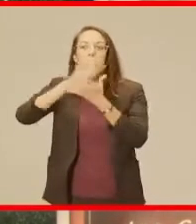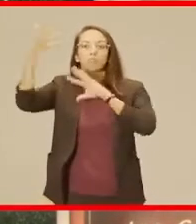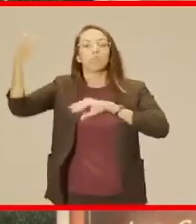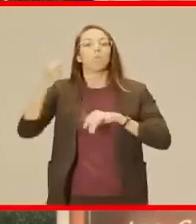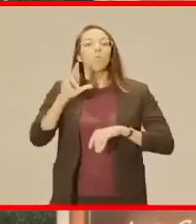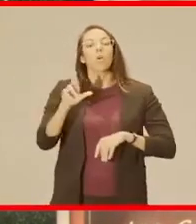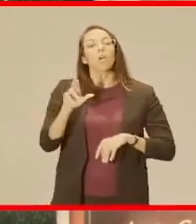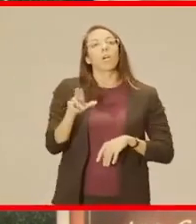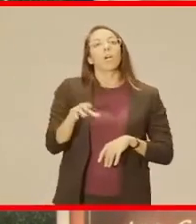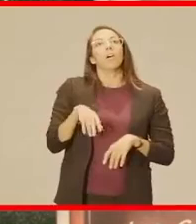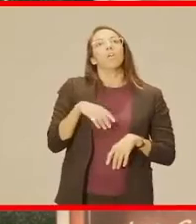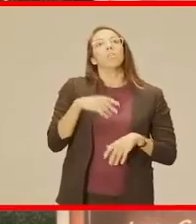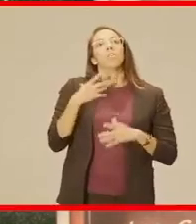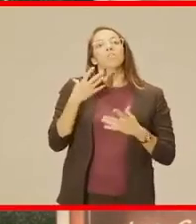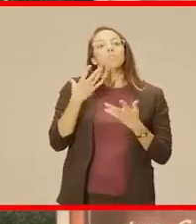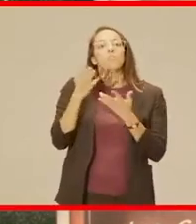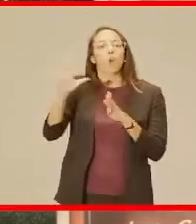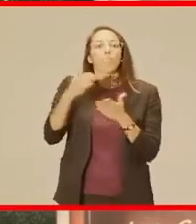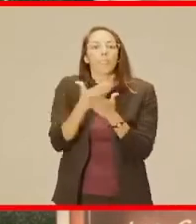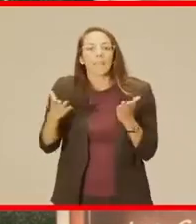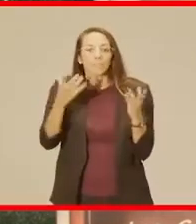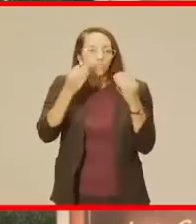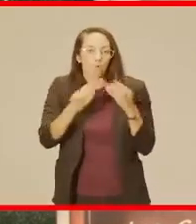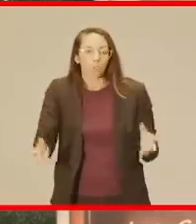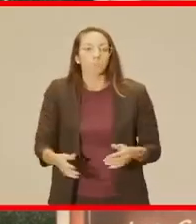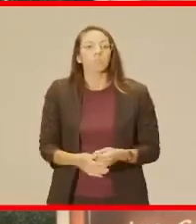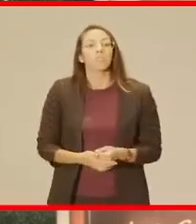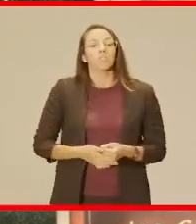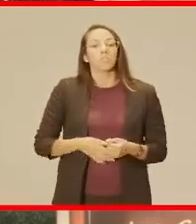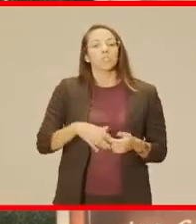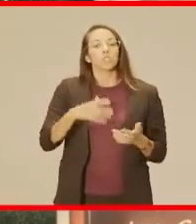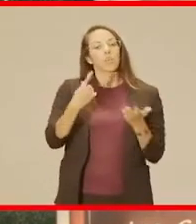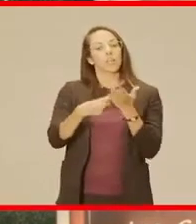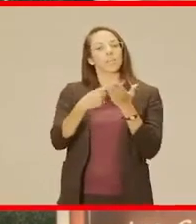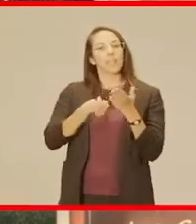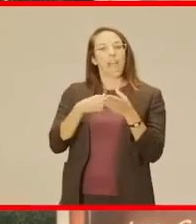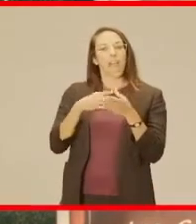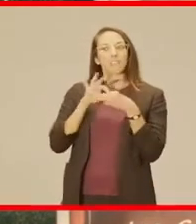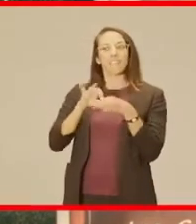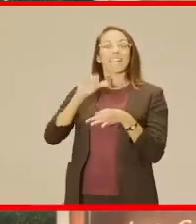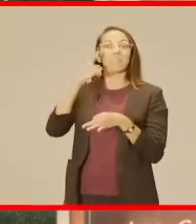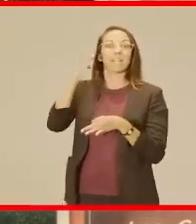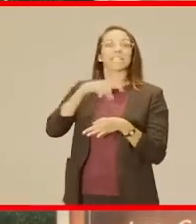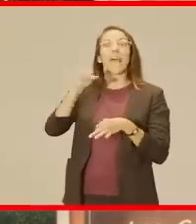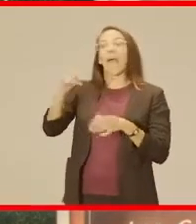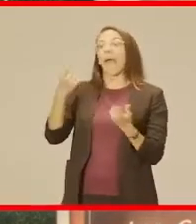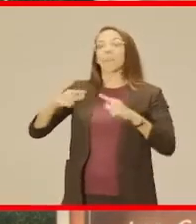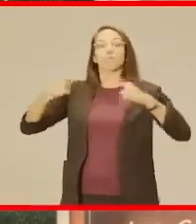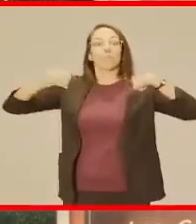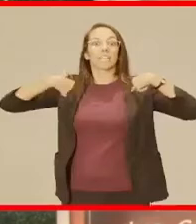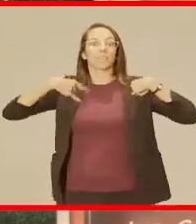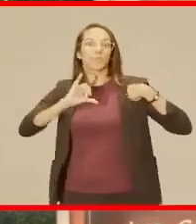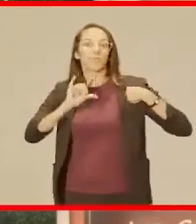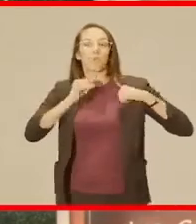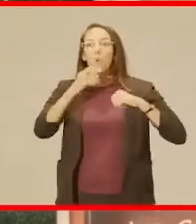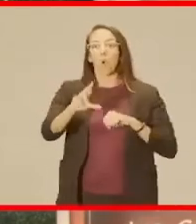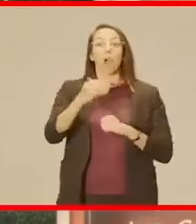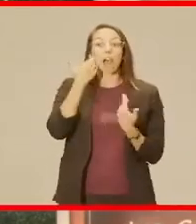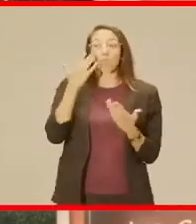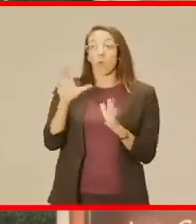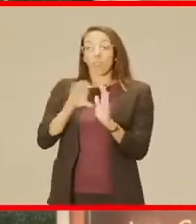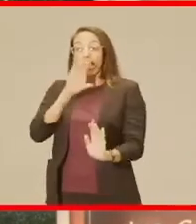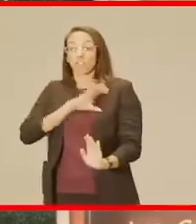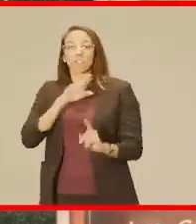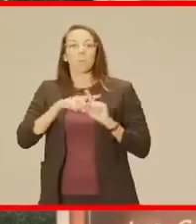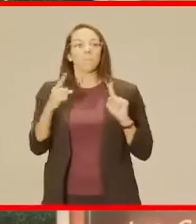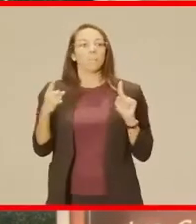stuff. And there are just some things I can relate to for some characters. Like, if I don't know these characters, I don't learn